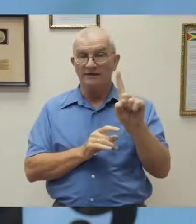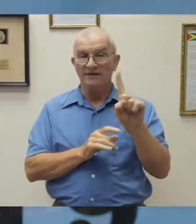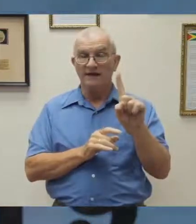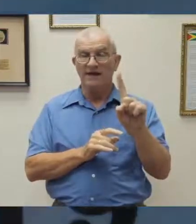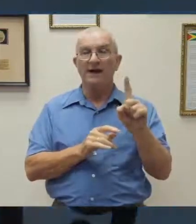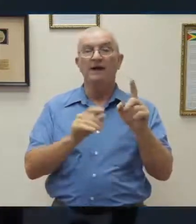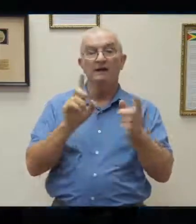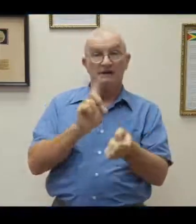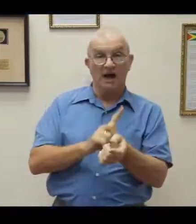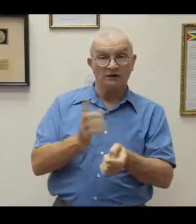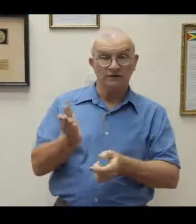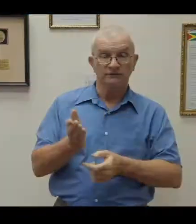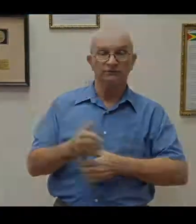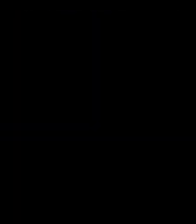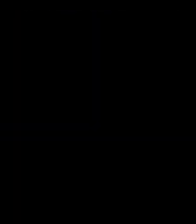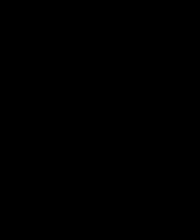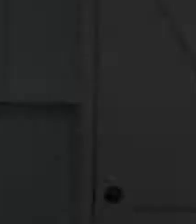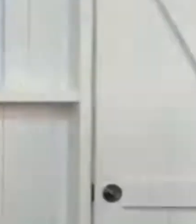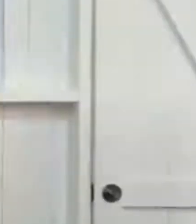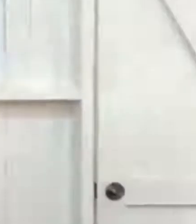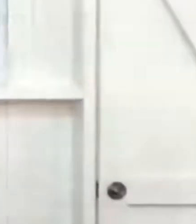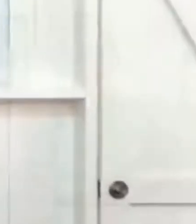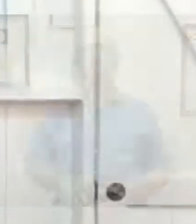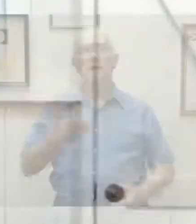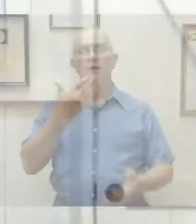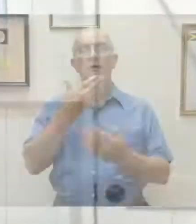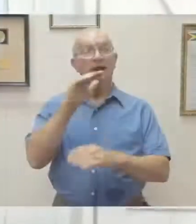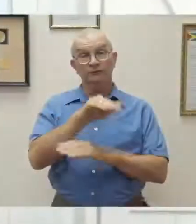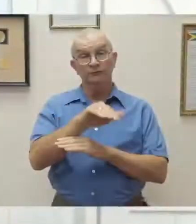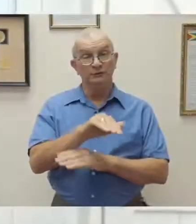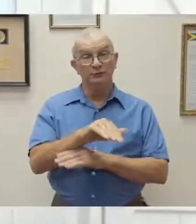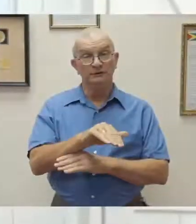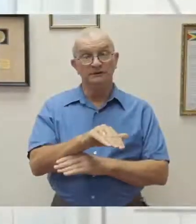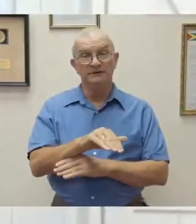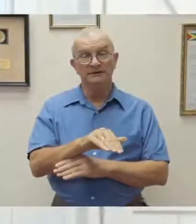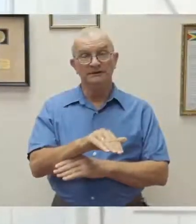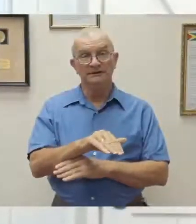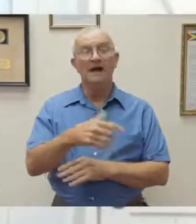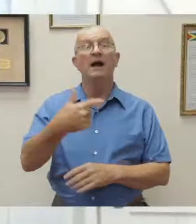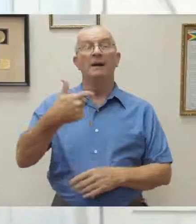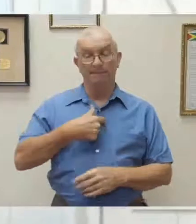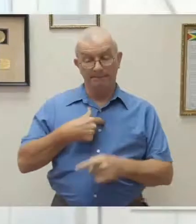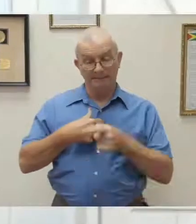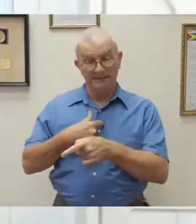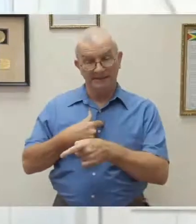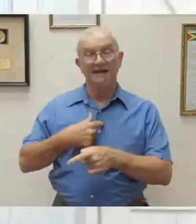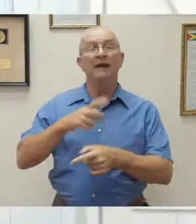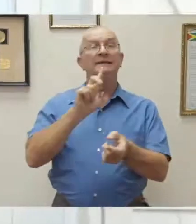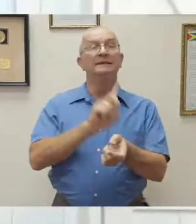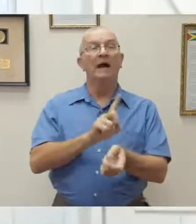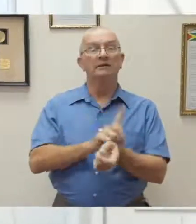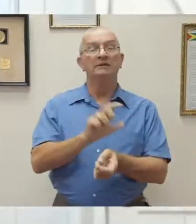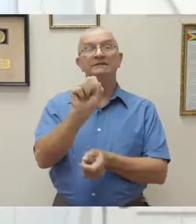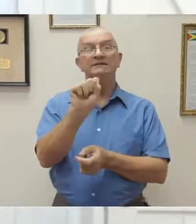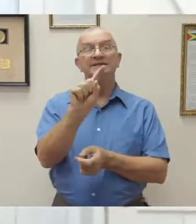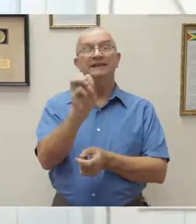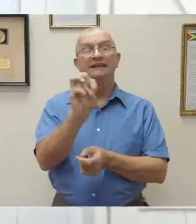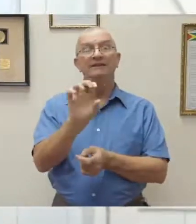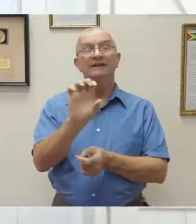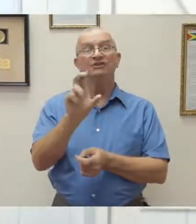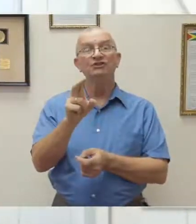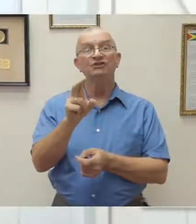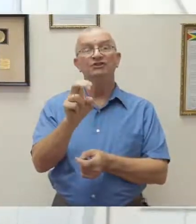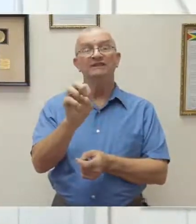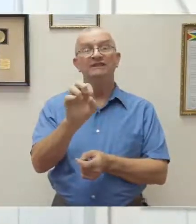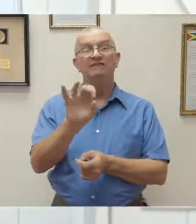Dr. Shifun. Good afternoon. I am Dr. Stephen Shifun,